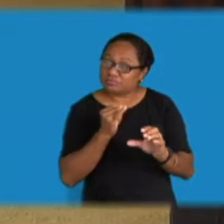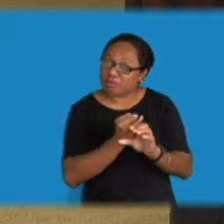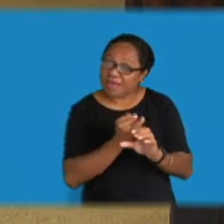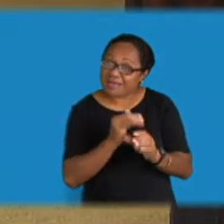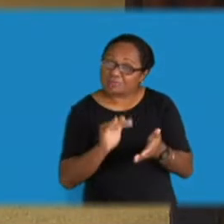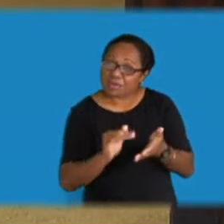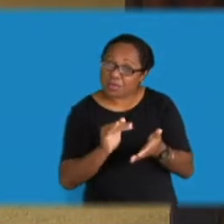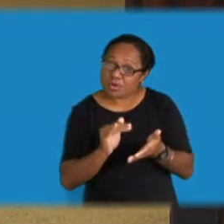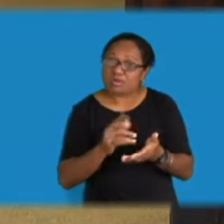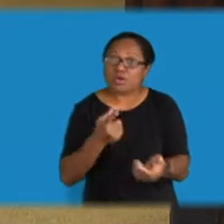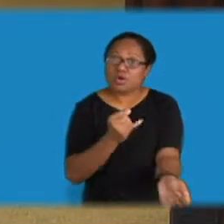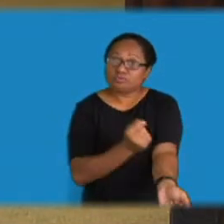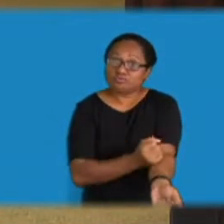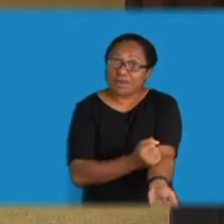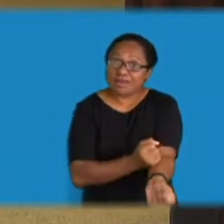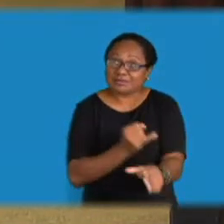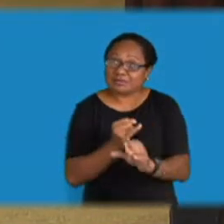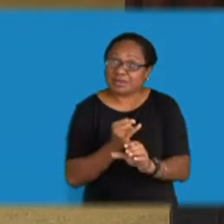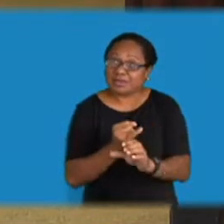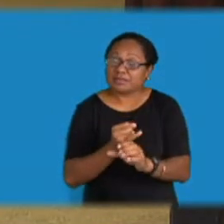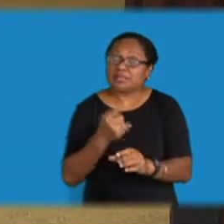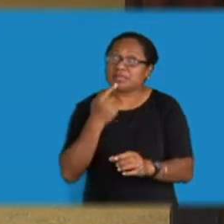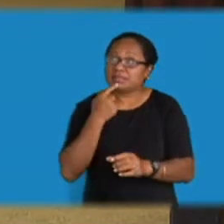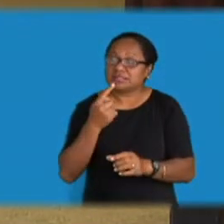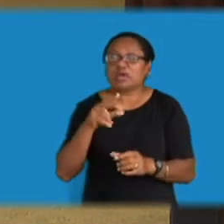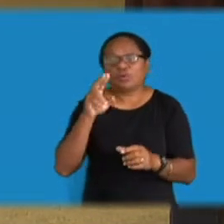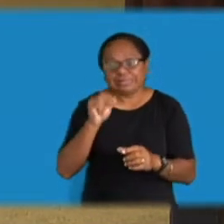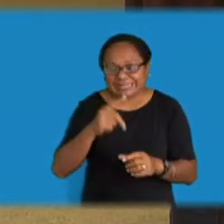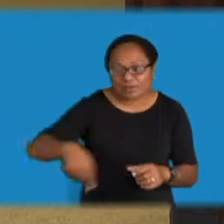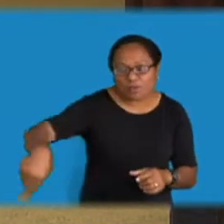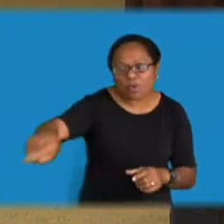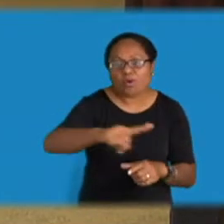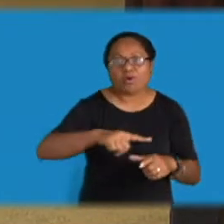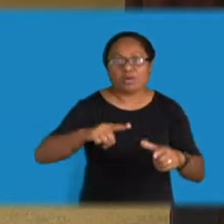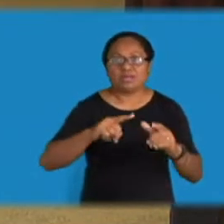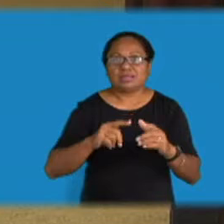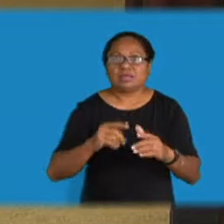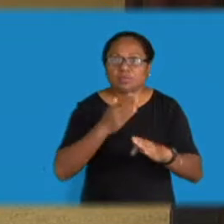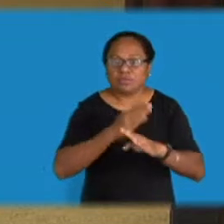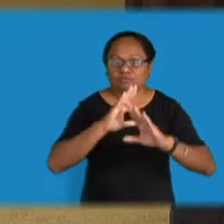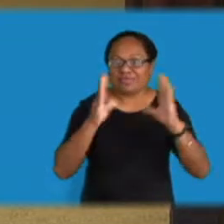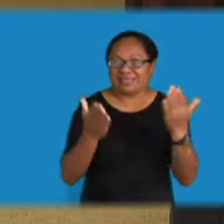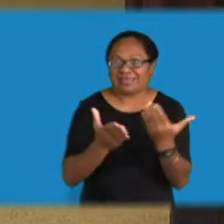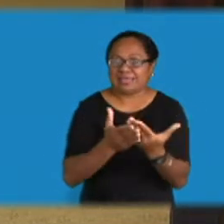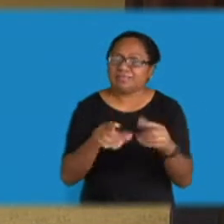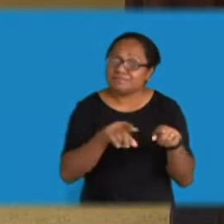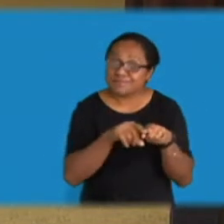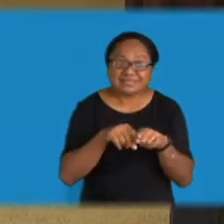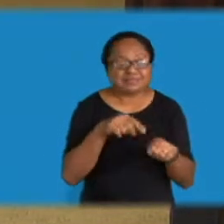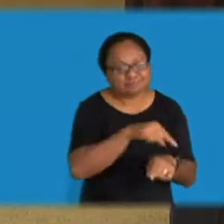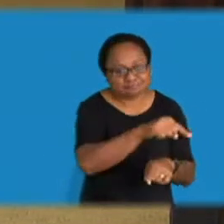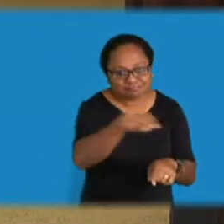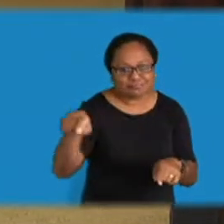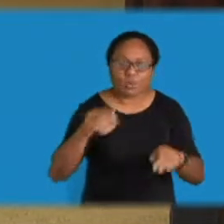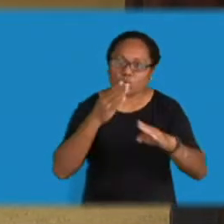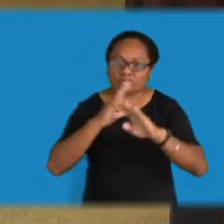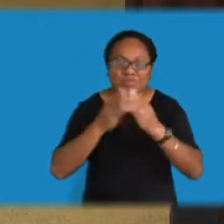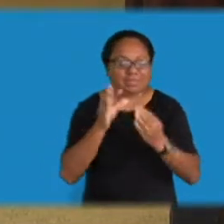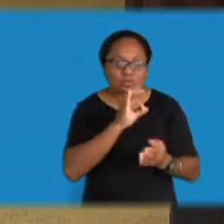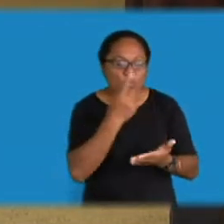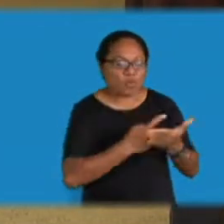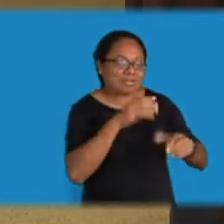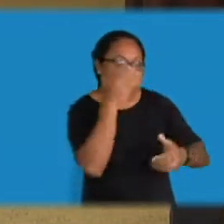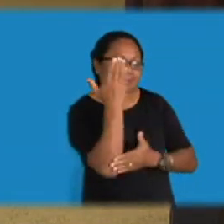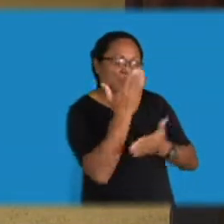drugs-related ones, necessitates a whole of community approach. And I urge all of us to join with